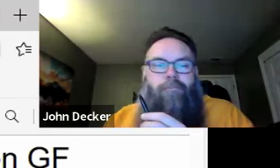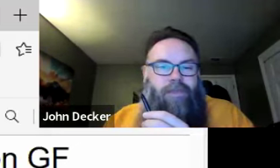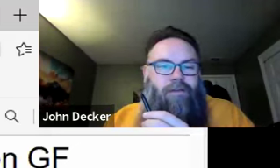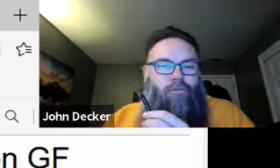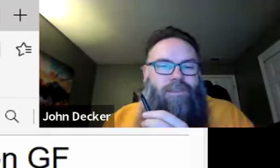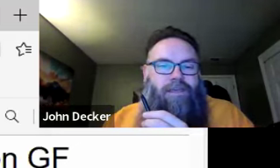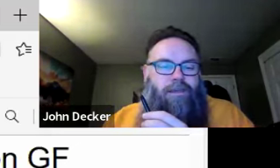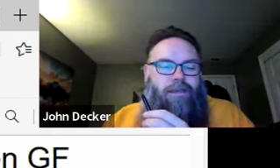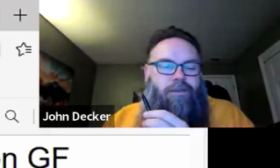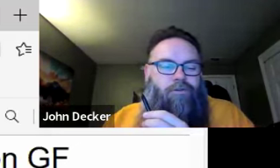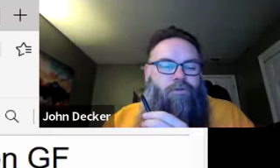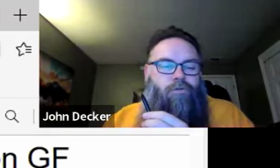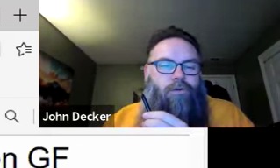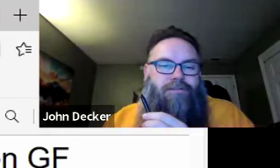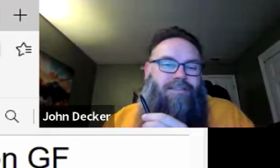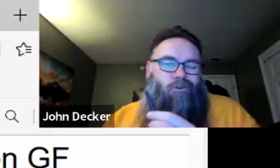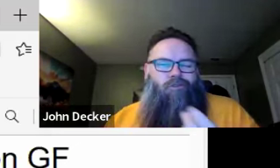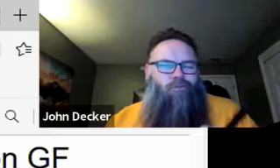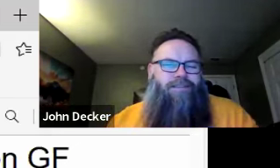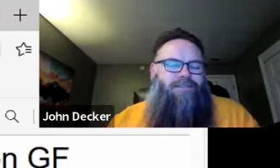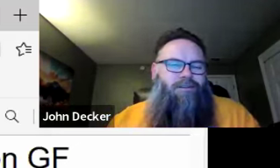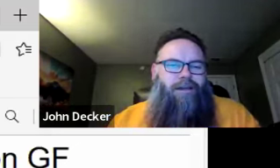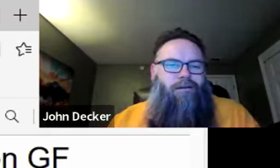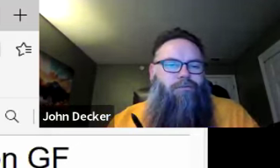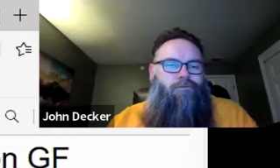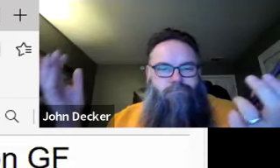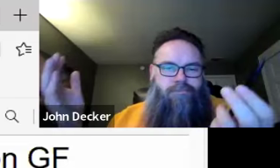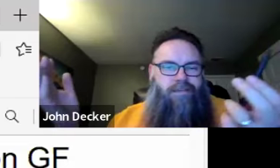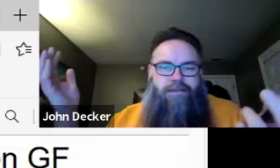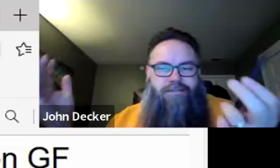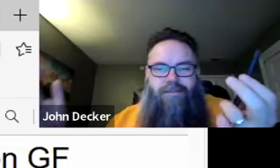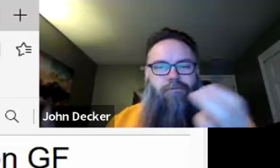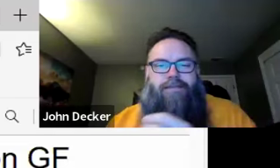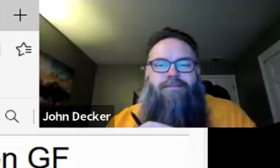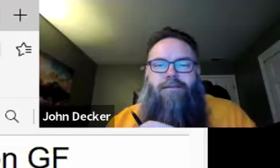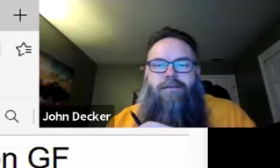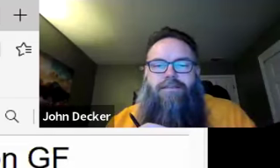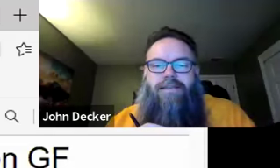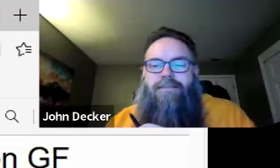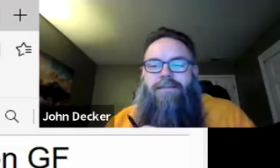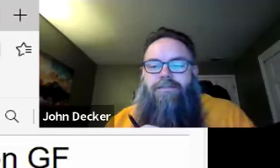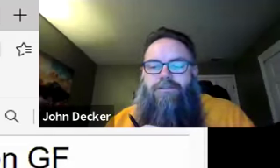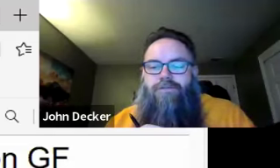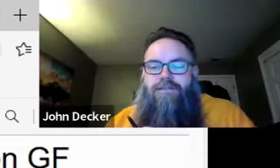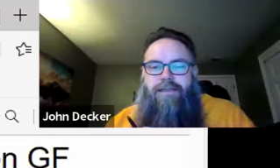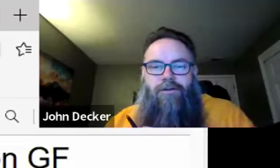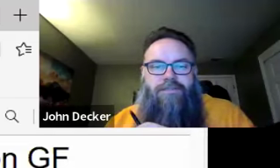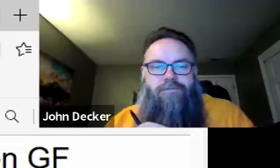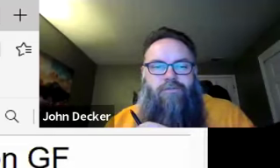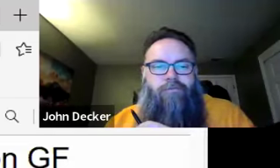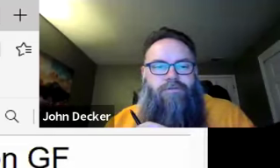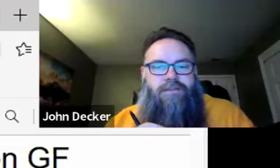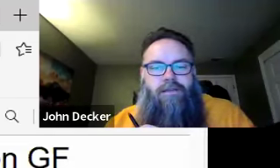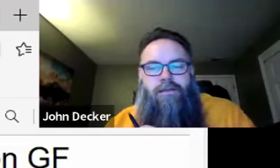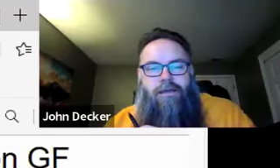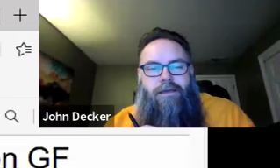ongoing. With the new, since all the rates are now DES set rates, the necessity to do things like health and